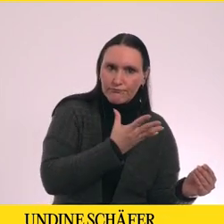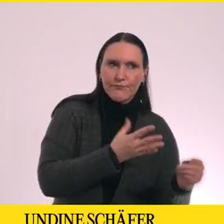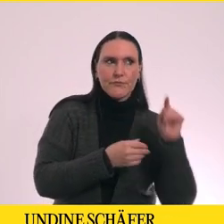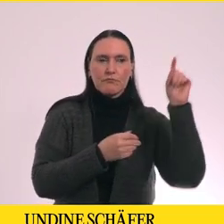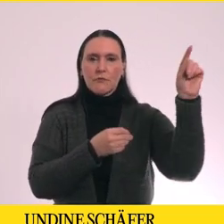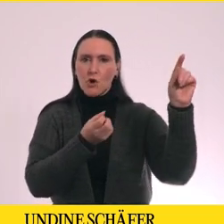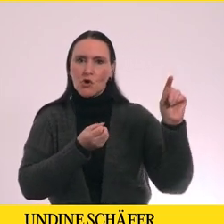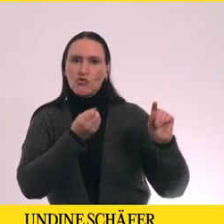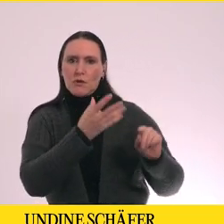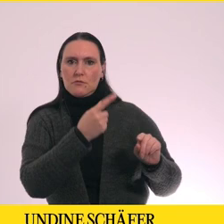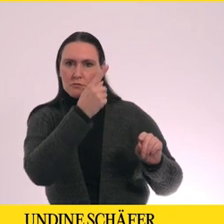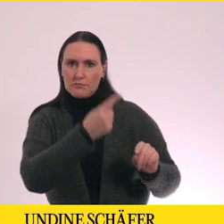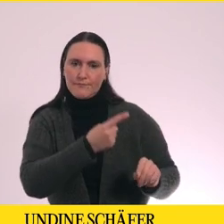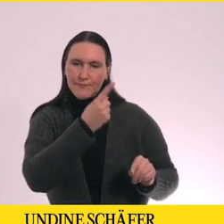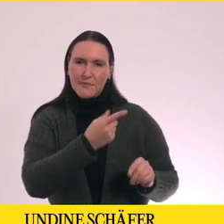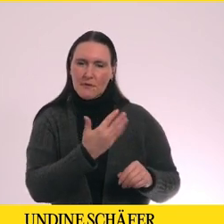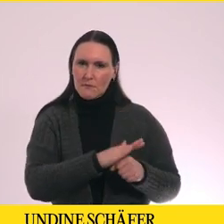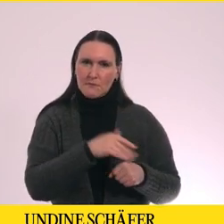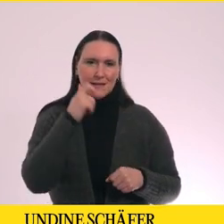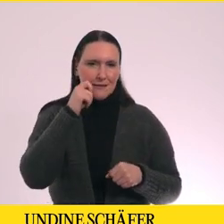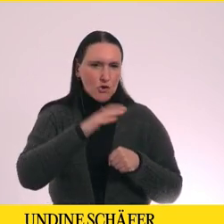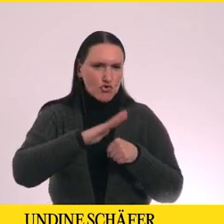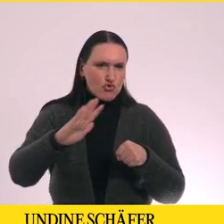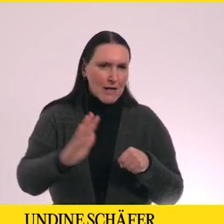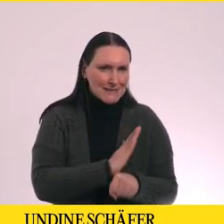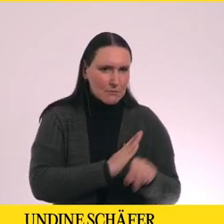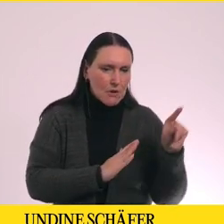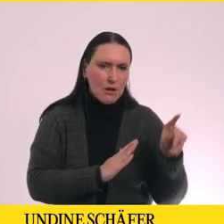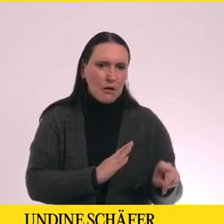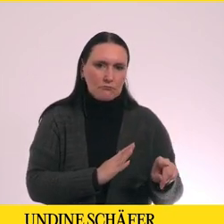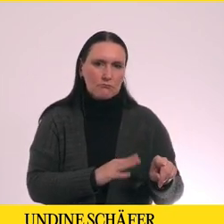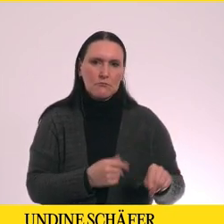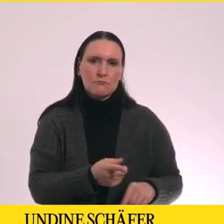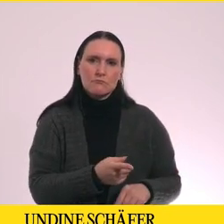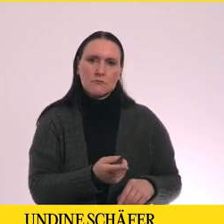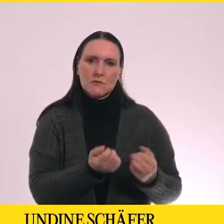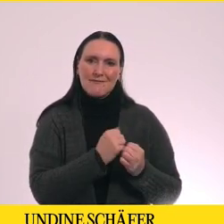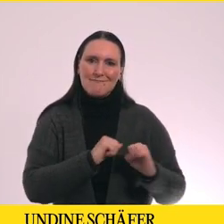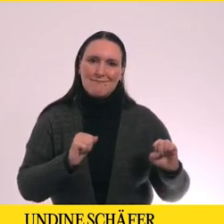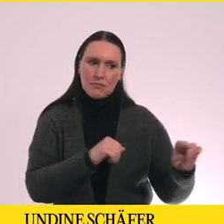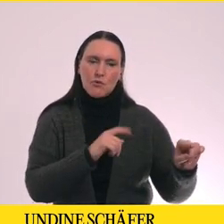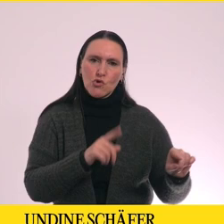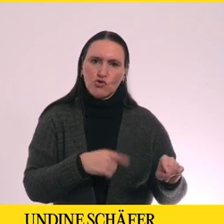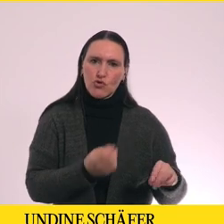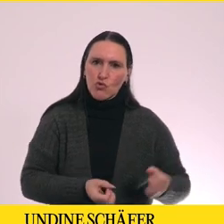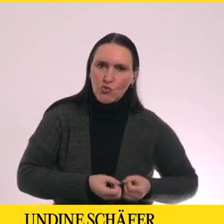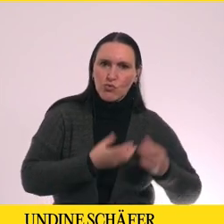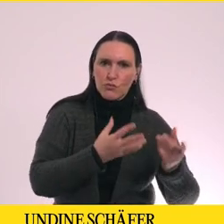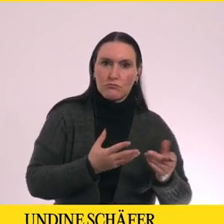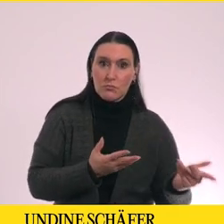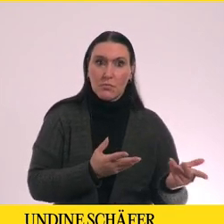and you know, our volunteers' desire to help somebody can often be sort of a problem in